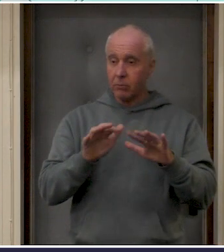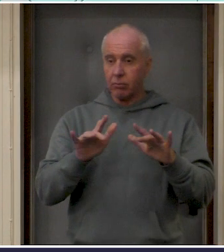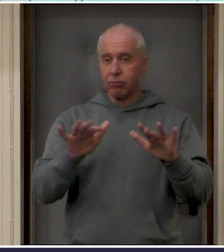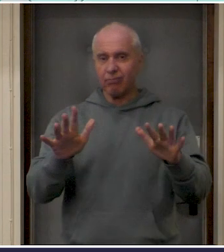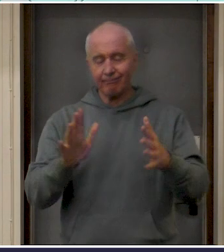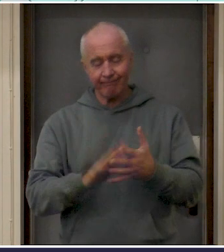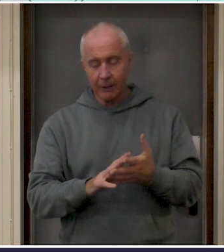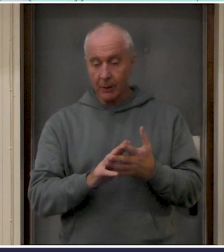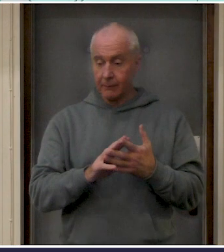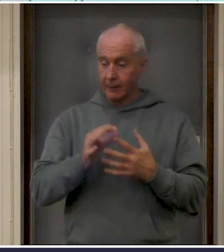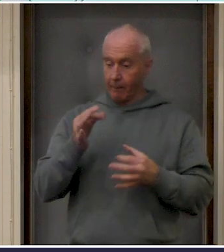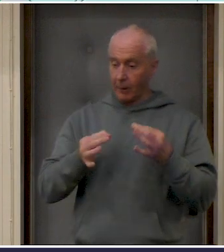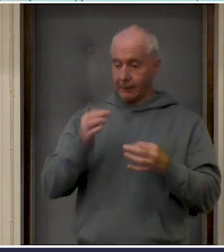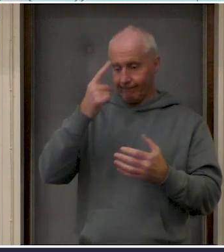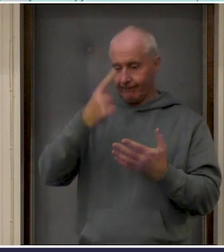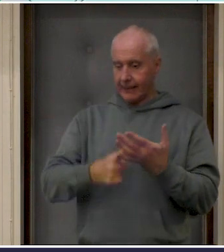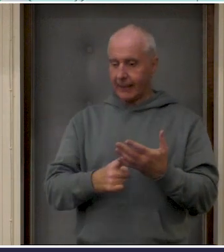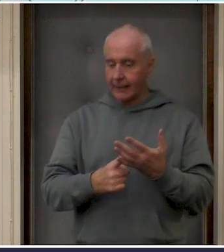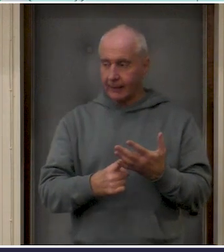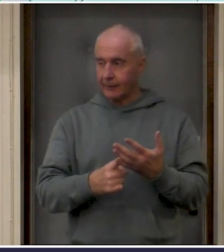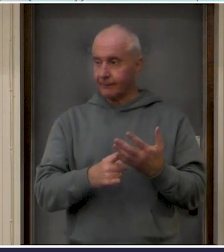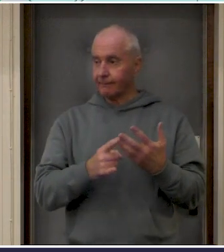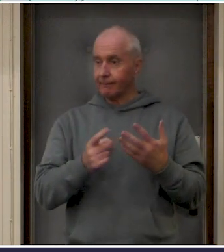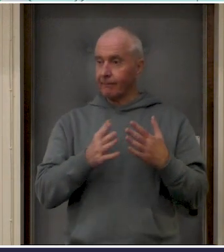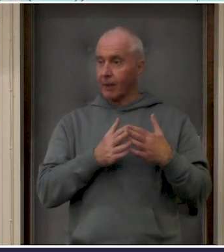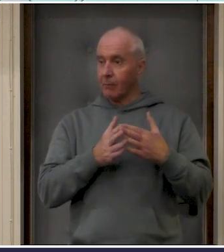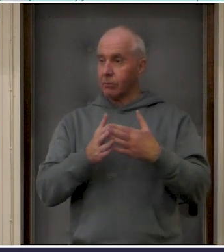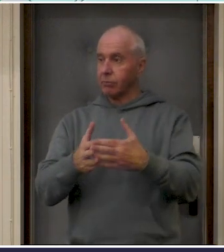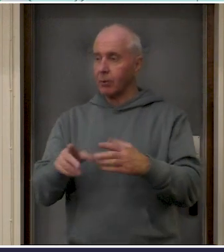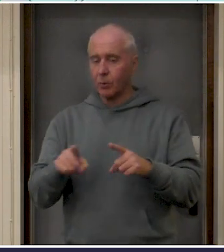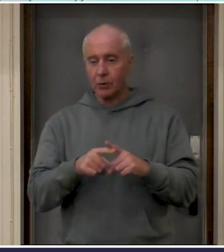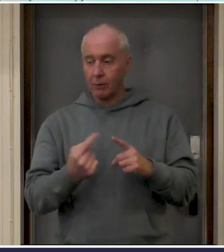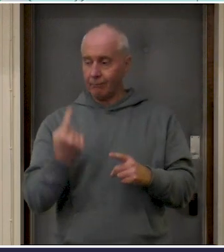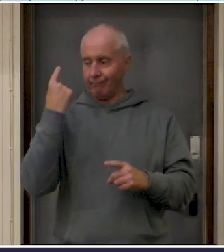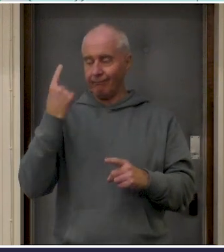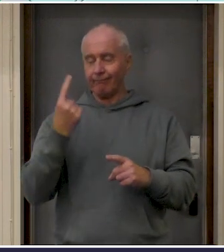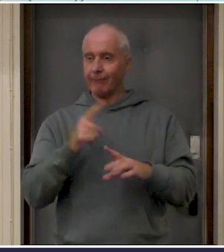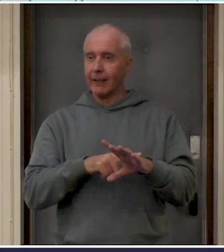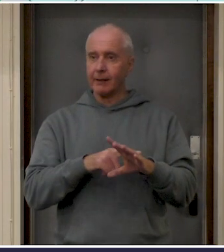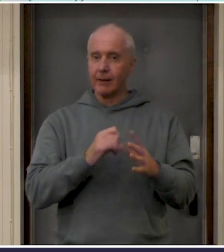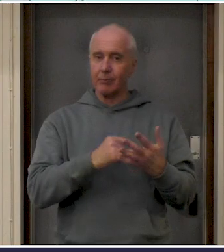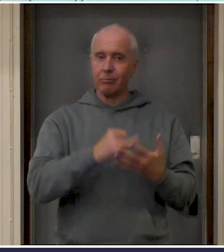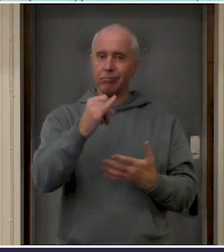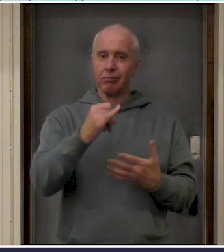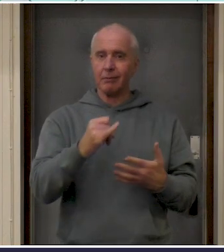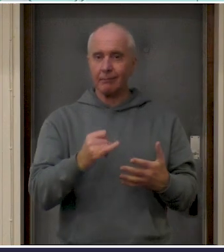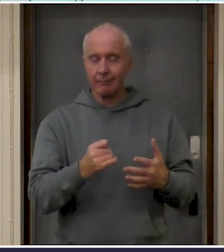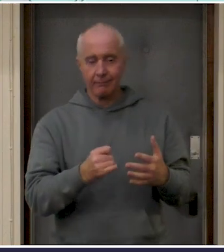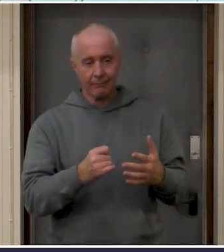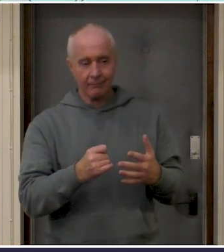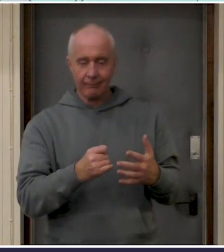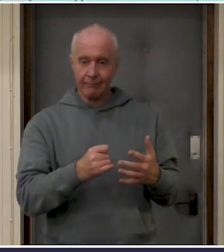politically it was decided that sending nuclear power, and there was also a sort of anti-nuclear movement sort of gaining strength at the same